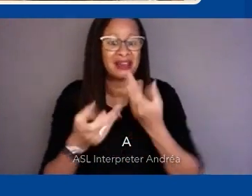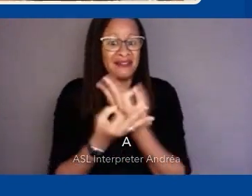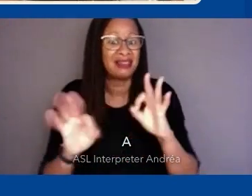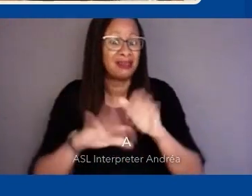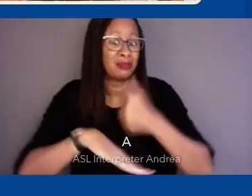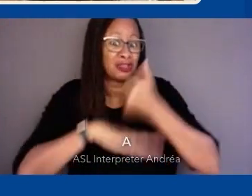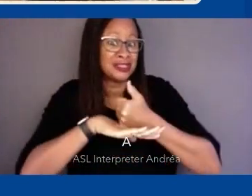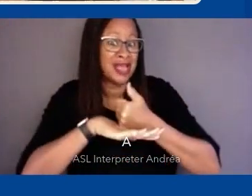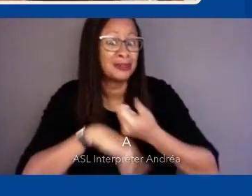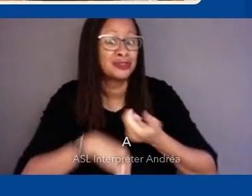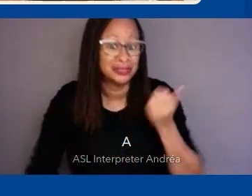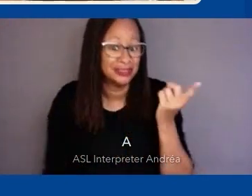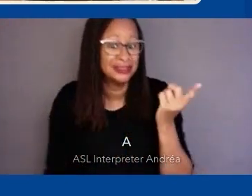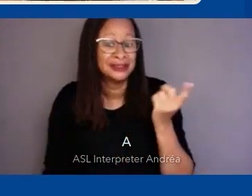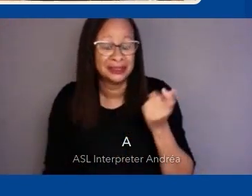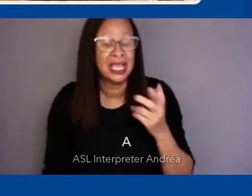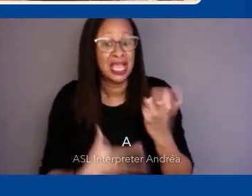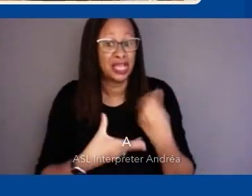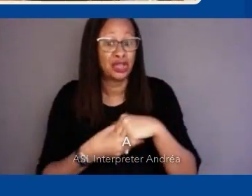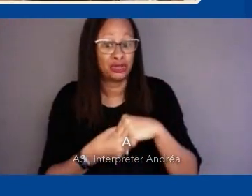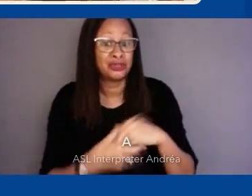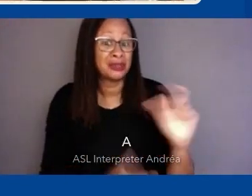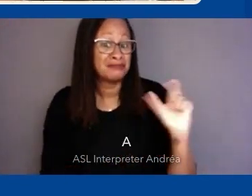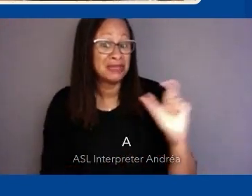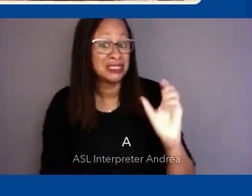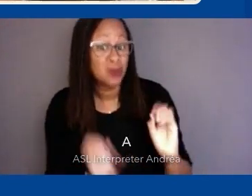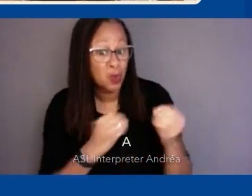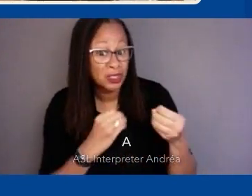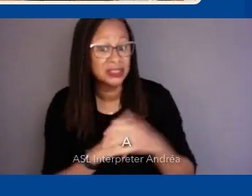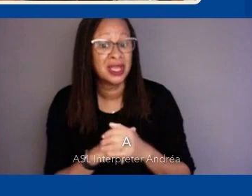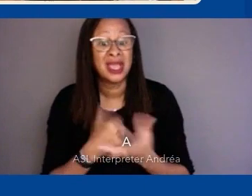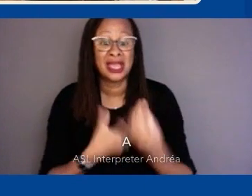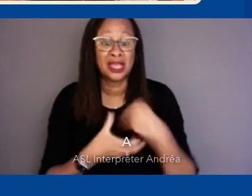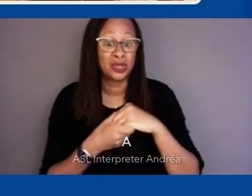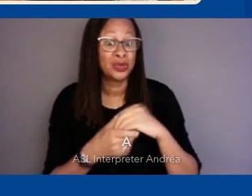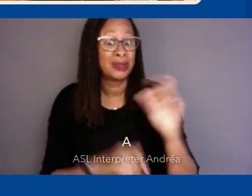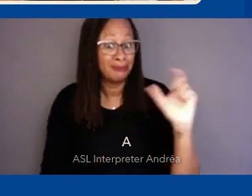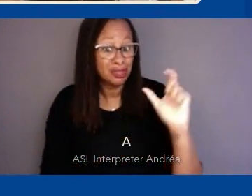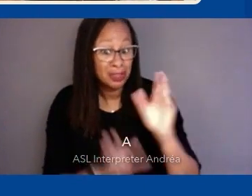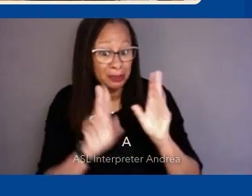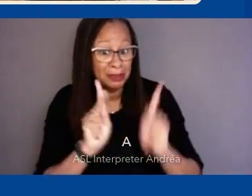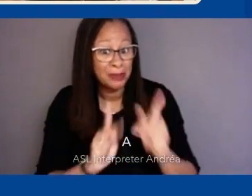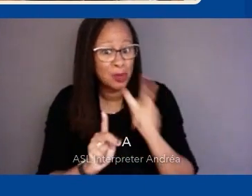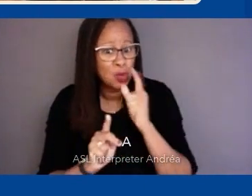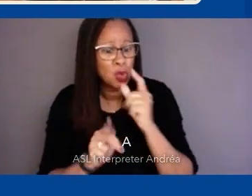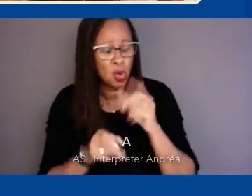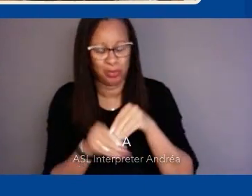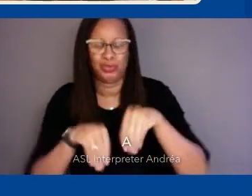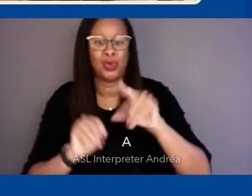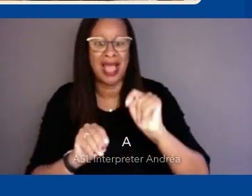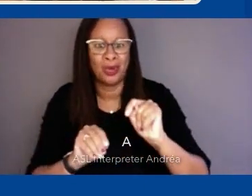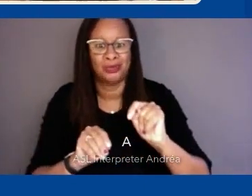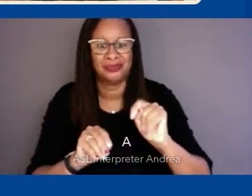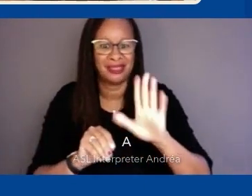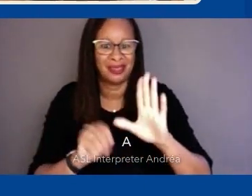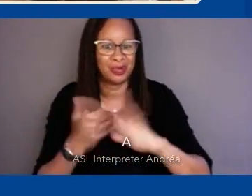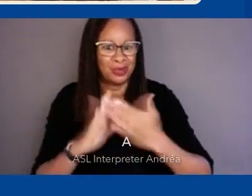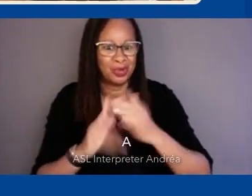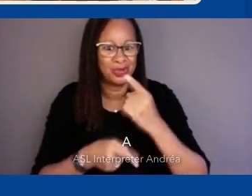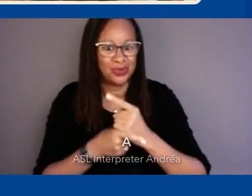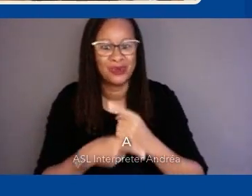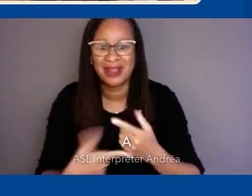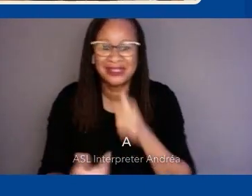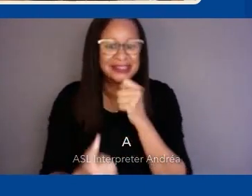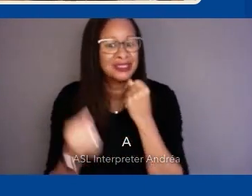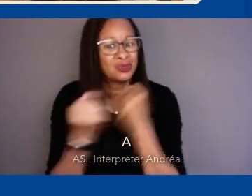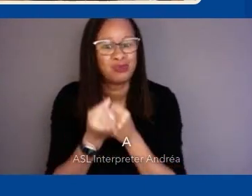establishment, including Muslim organizations, including Muslim folks who sold out their communities, right?